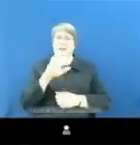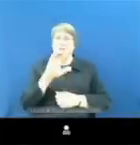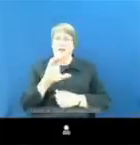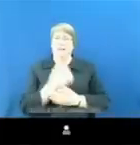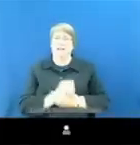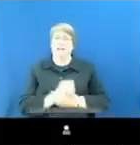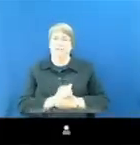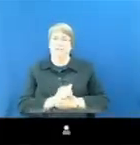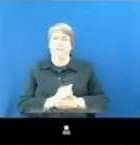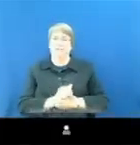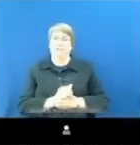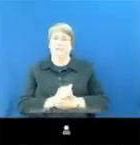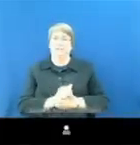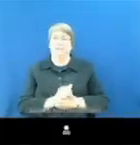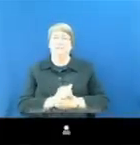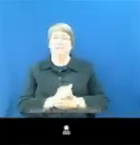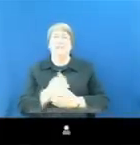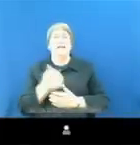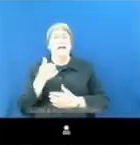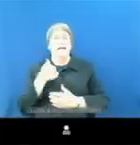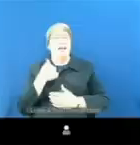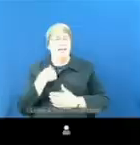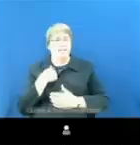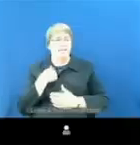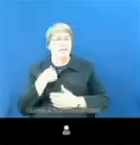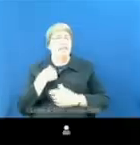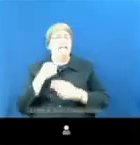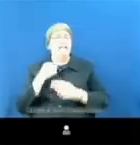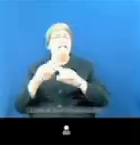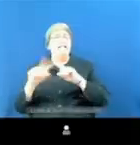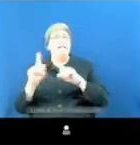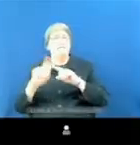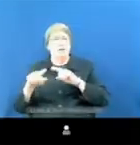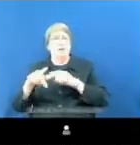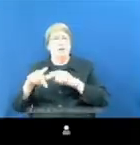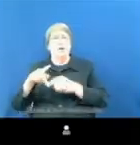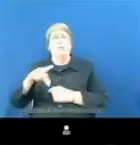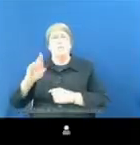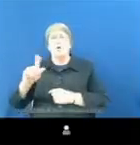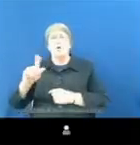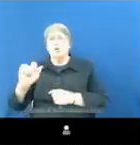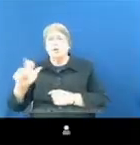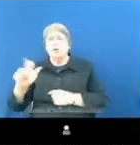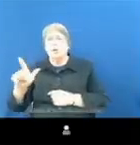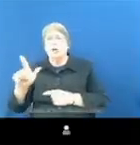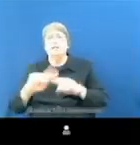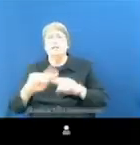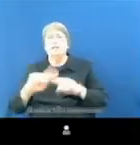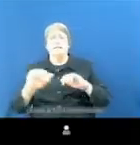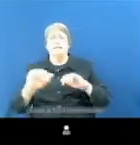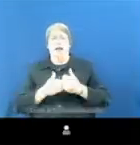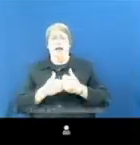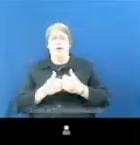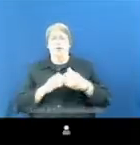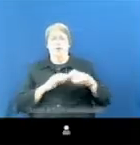There are protocol differences, meaning how you act, how you conduct yourself as an interpreter.